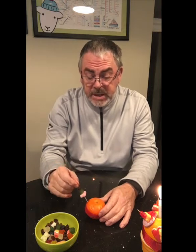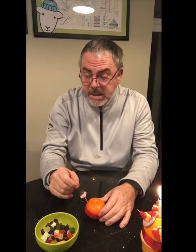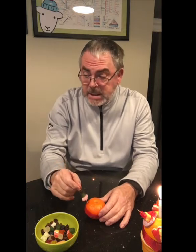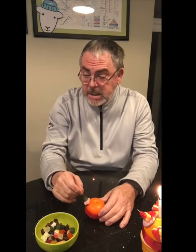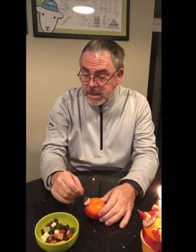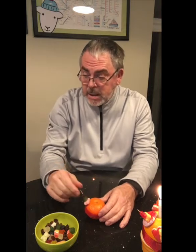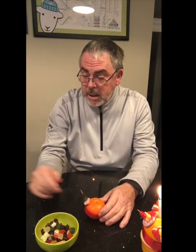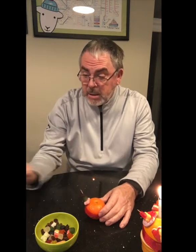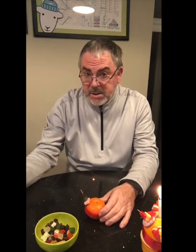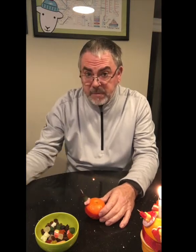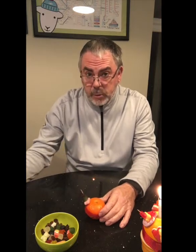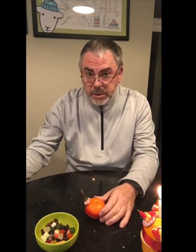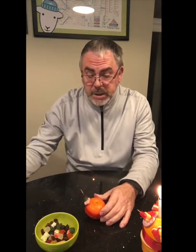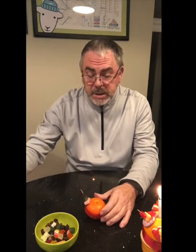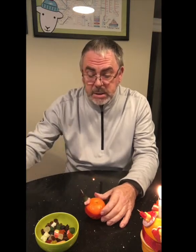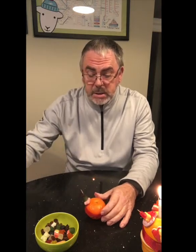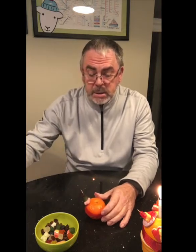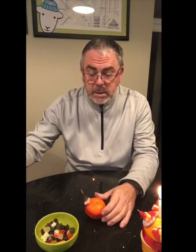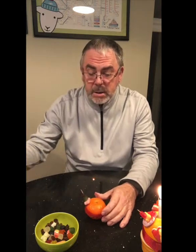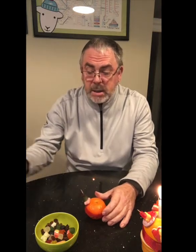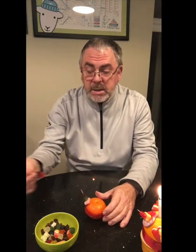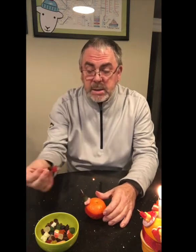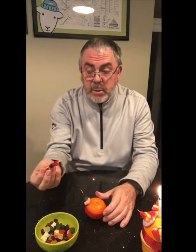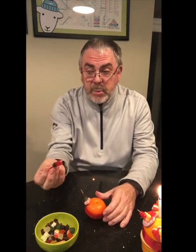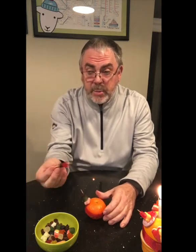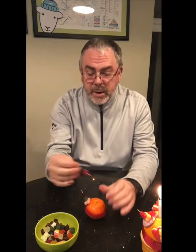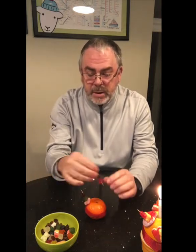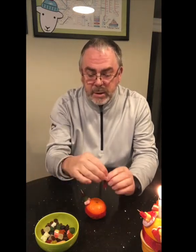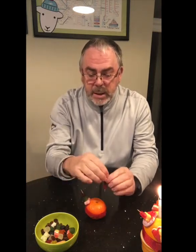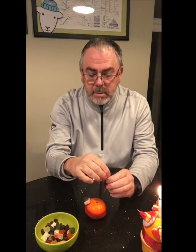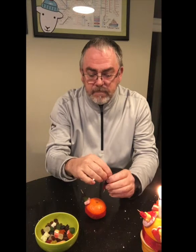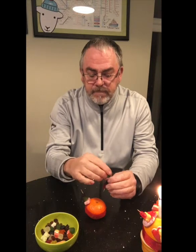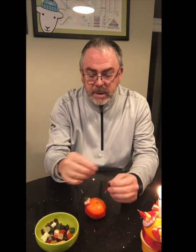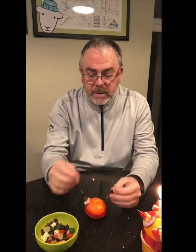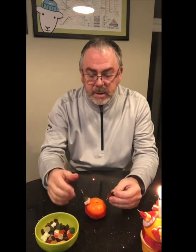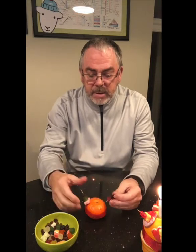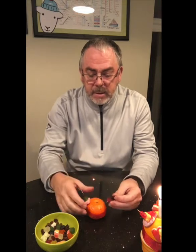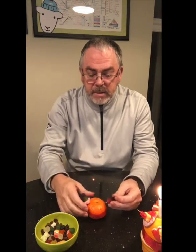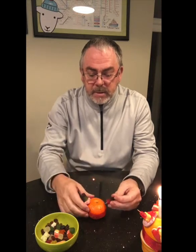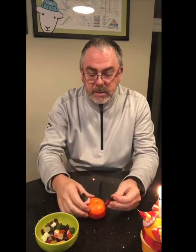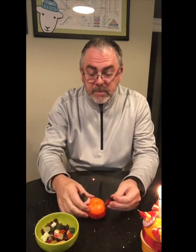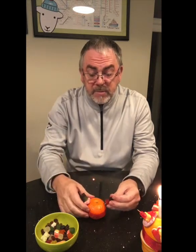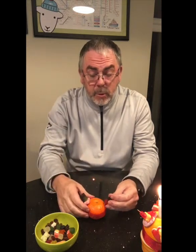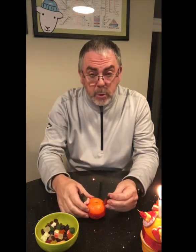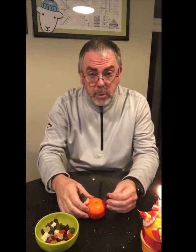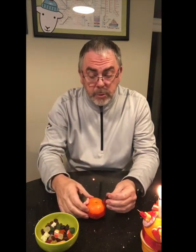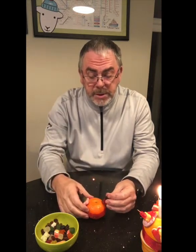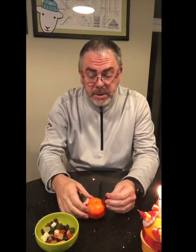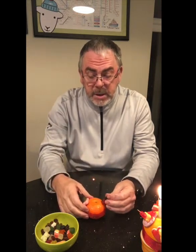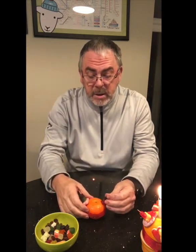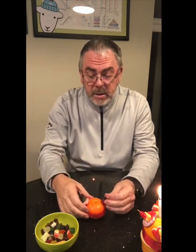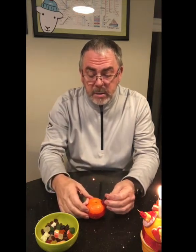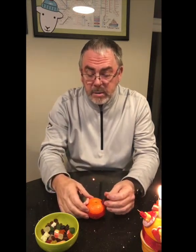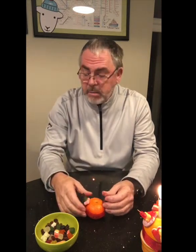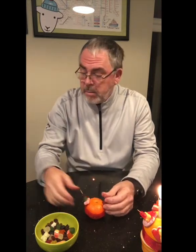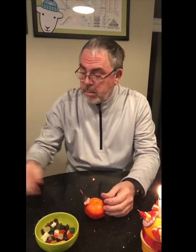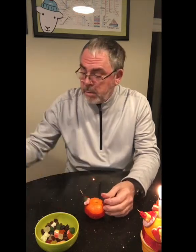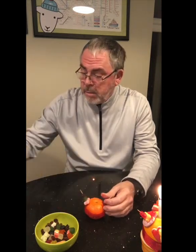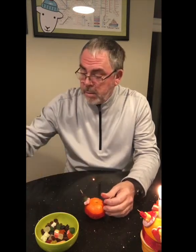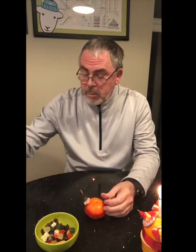us the seasons. There's 4 seasons. Here's some I prepared earlier. four corners of the